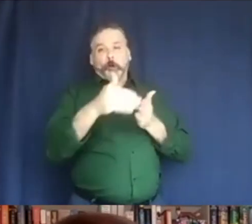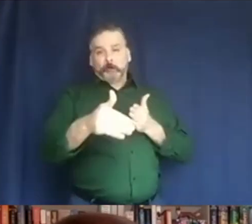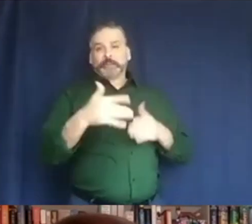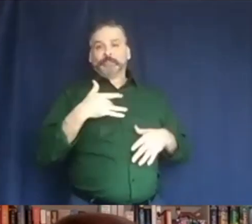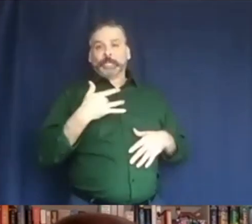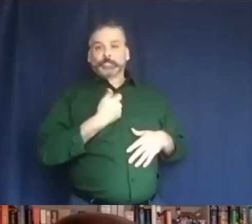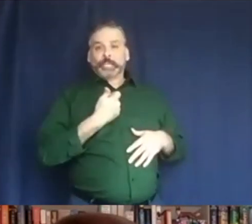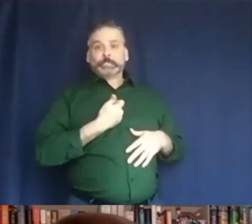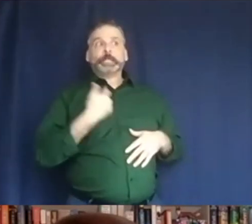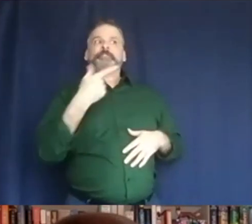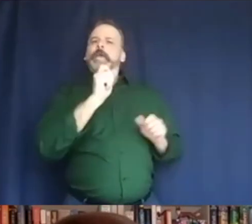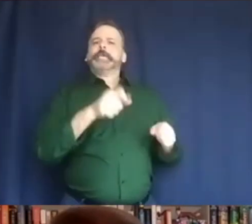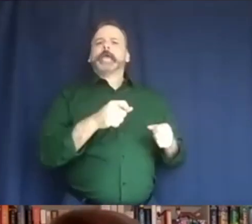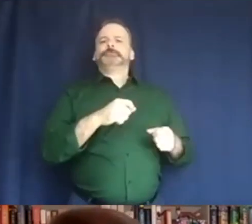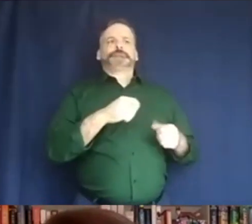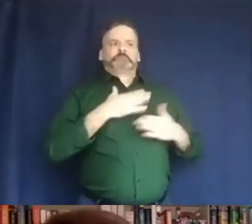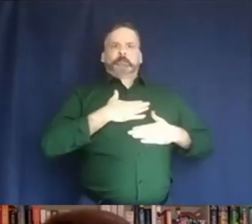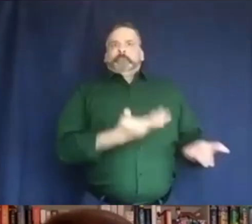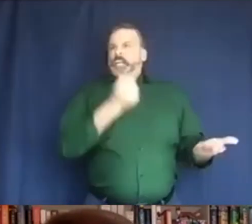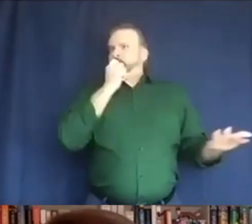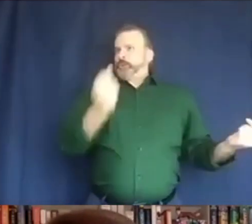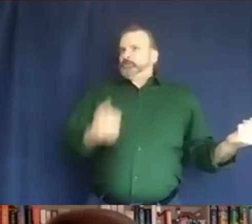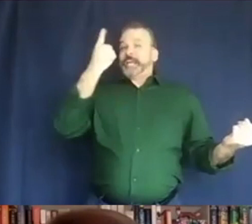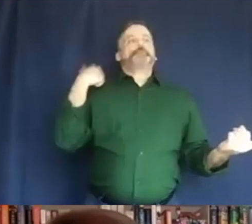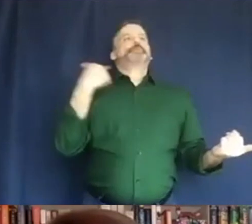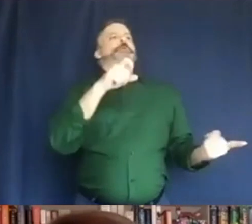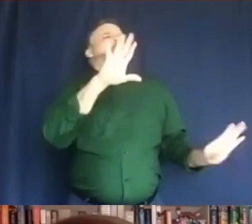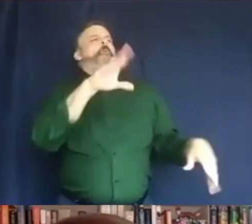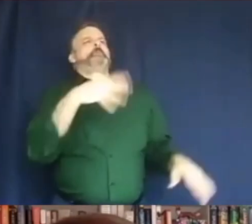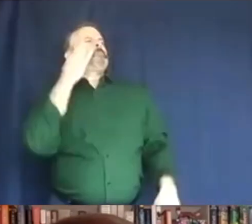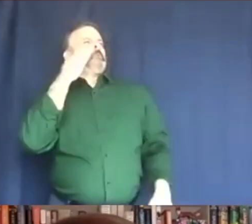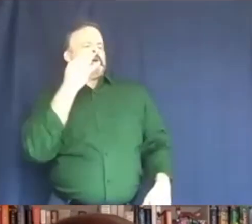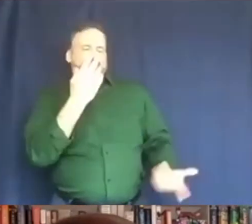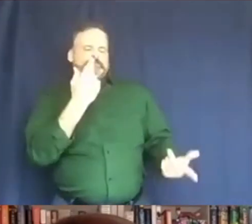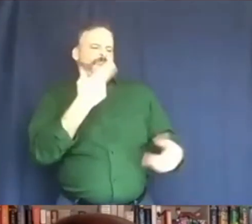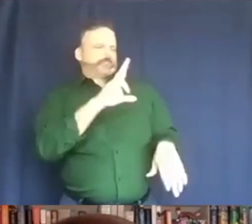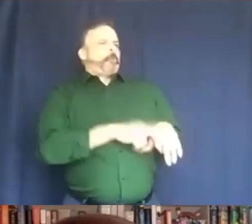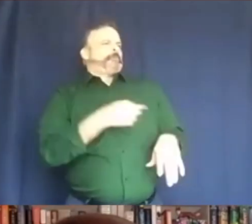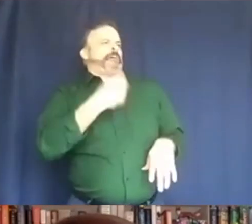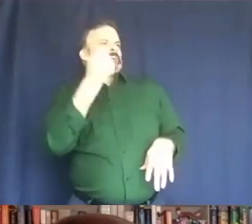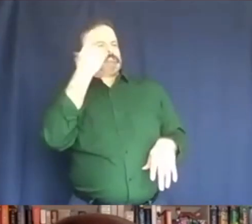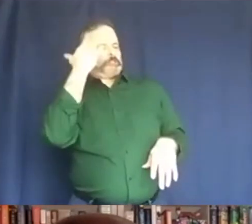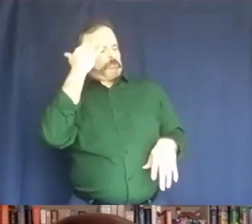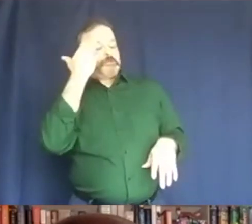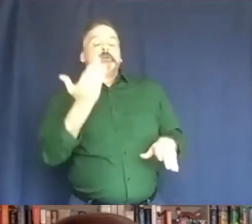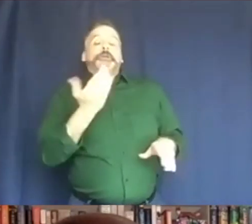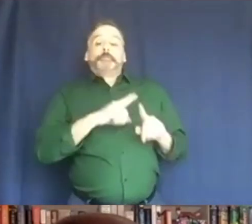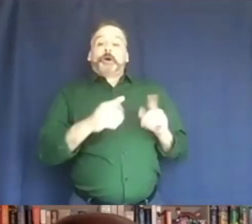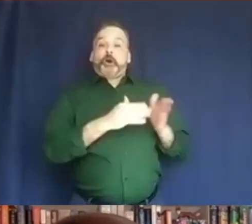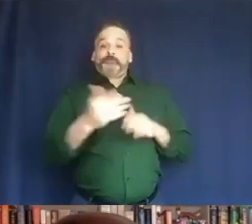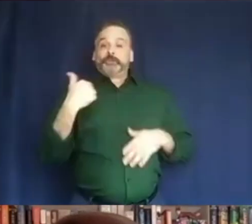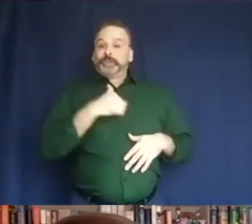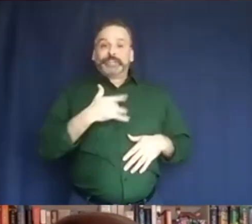we're supposed to be cool with everything. This is just the way things are, and it's normal. But we often feel that it's not